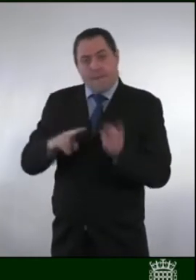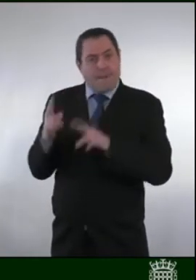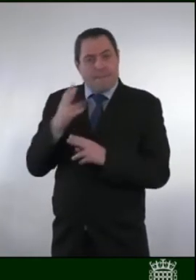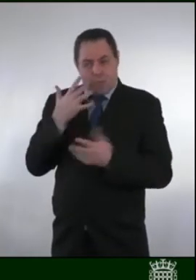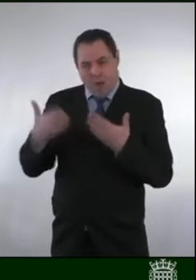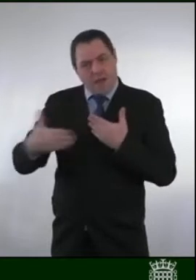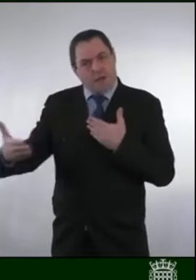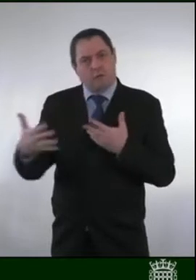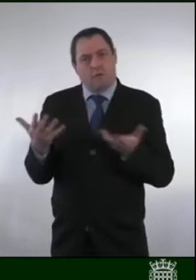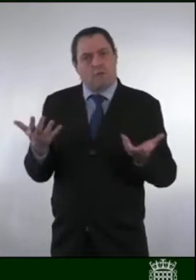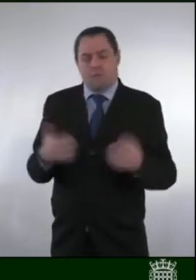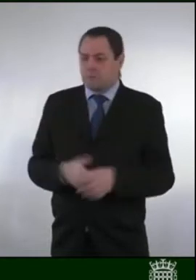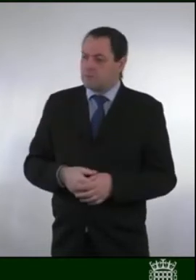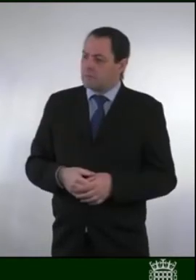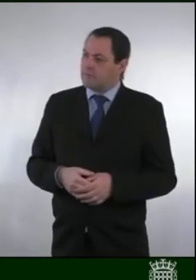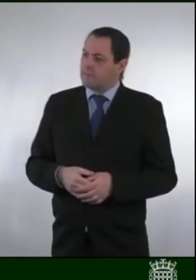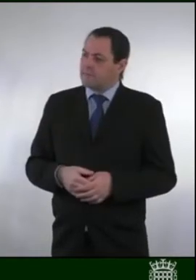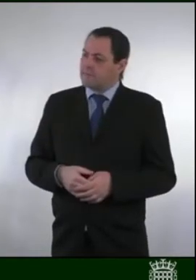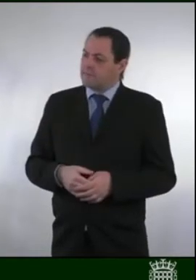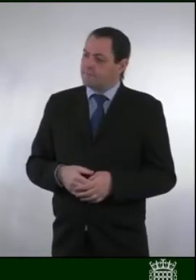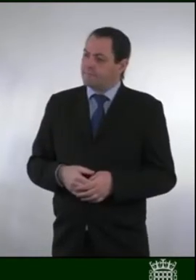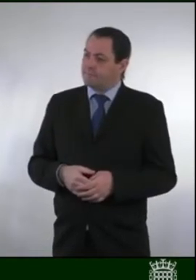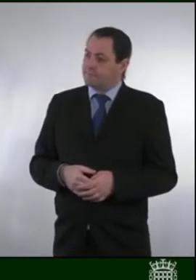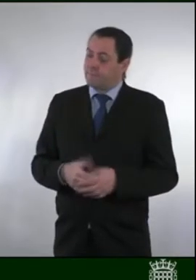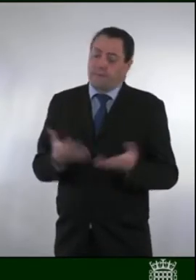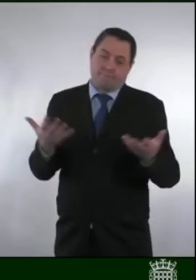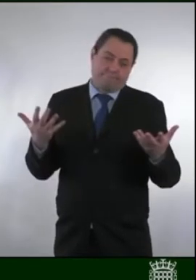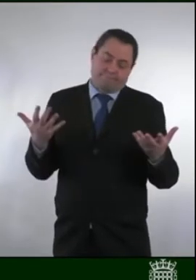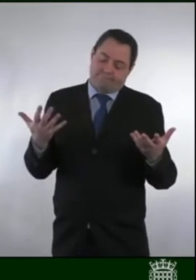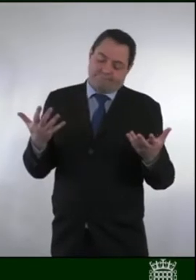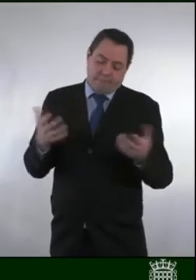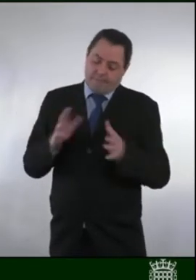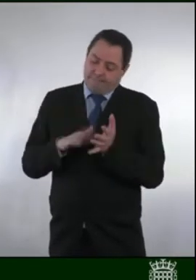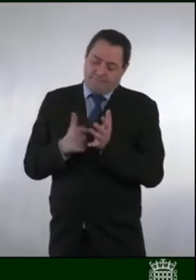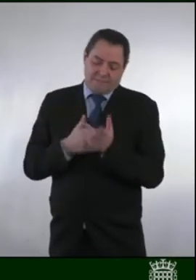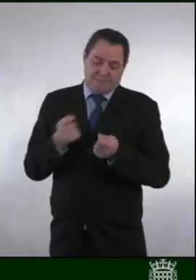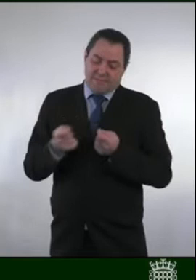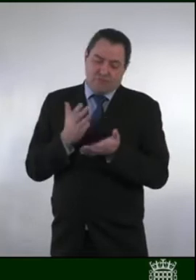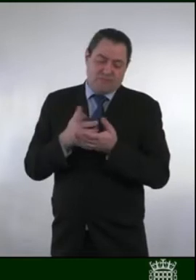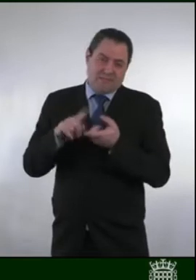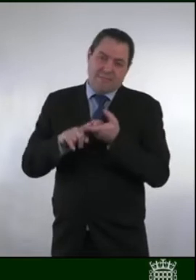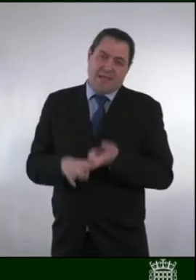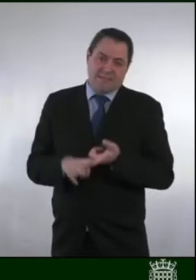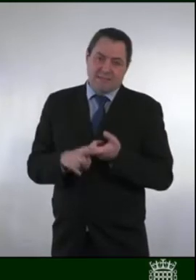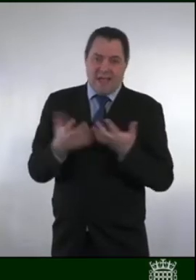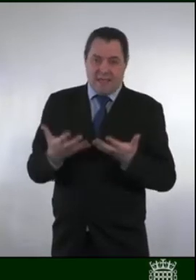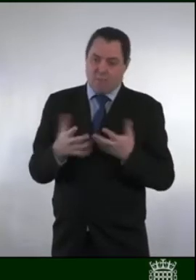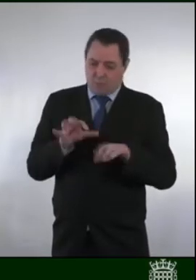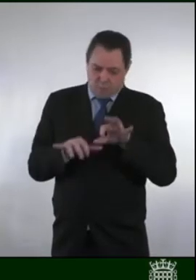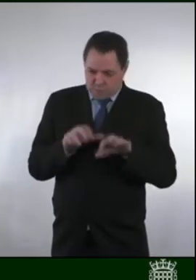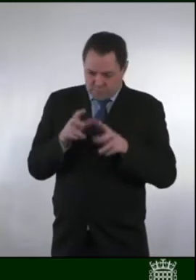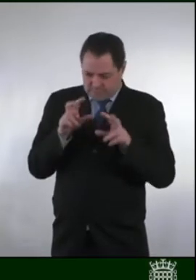database? Prime Minister. Well, Mr. Speaker, that will depend on how long it takes to recover them. I can tell them that people are